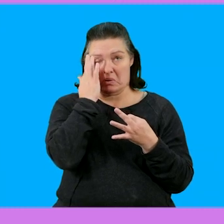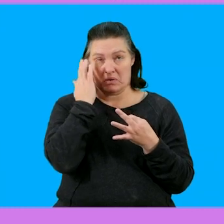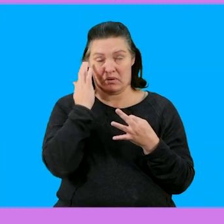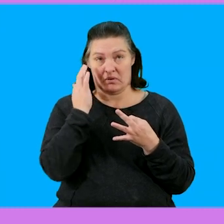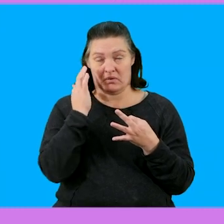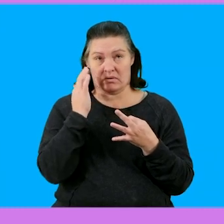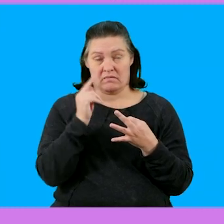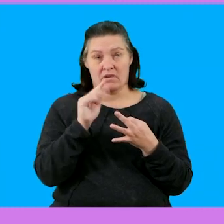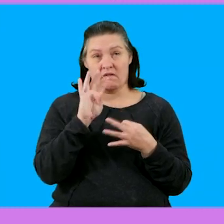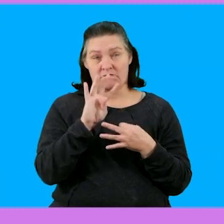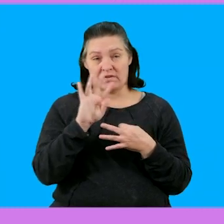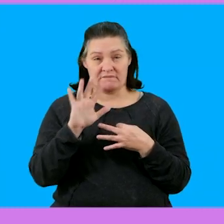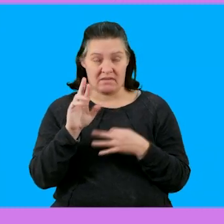is